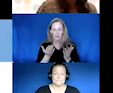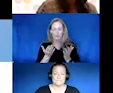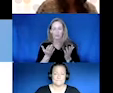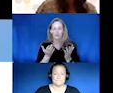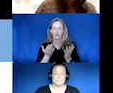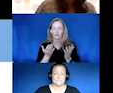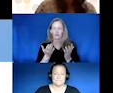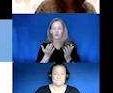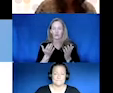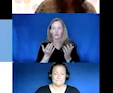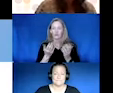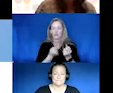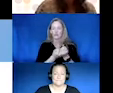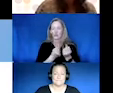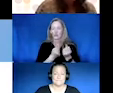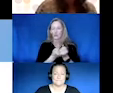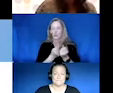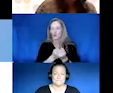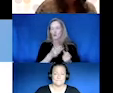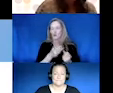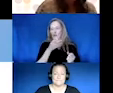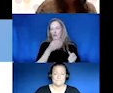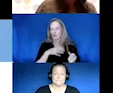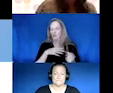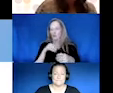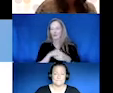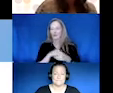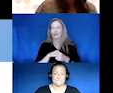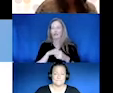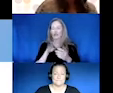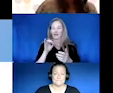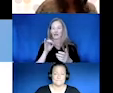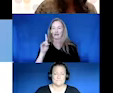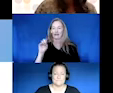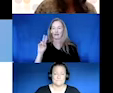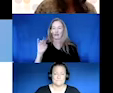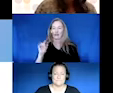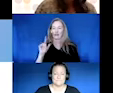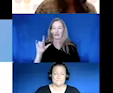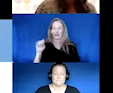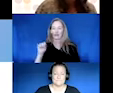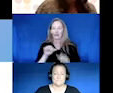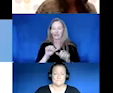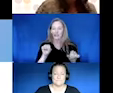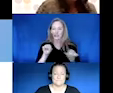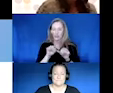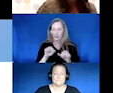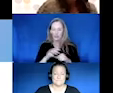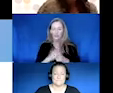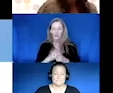to support these women in our Douglas area community. We did partner with TMC OB for these